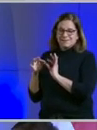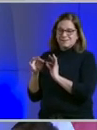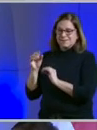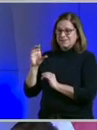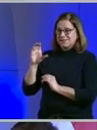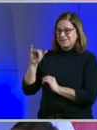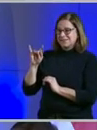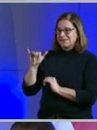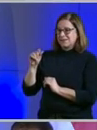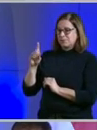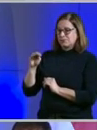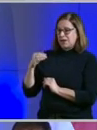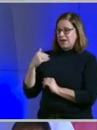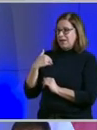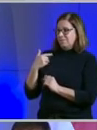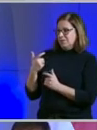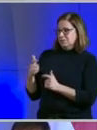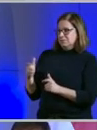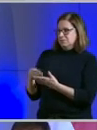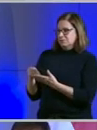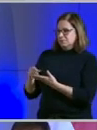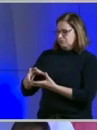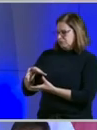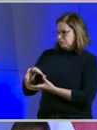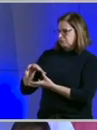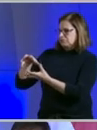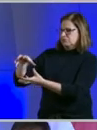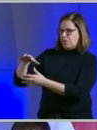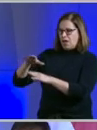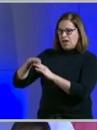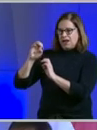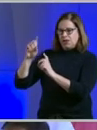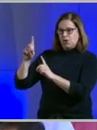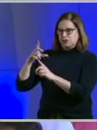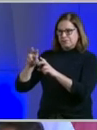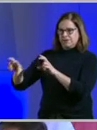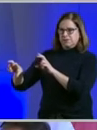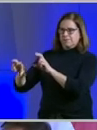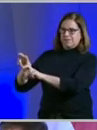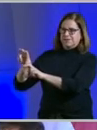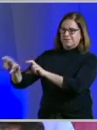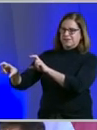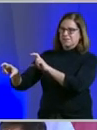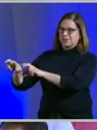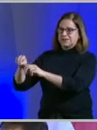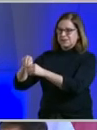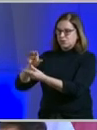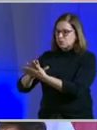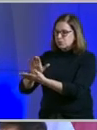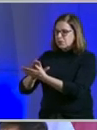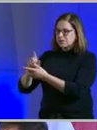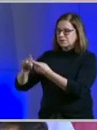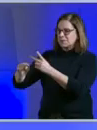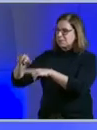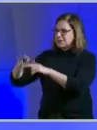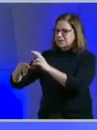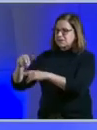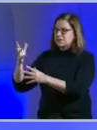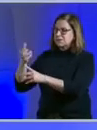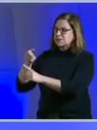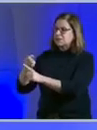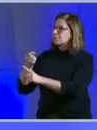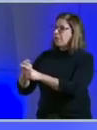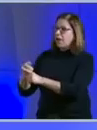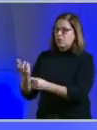education, particularly in school facilities. What made you all focus on that, and what do you think are some of the impacts for the city today as a